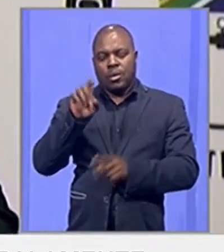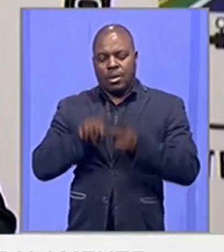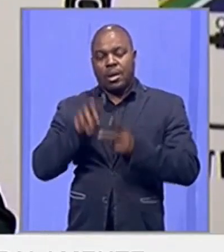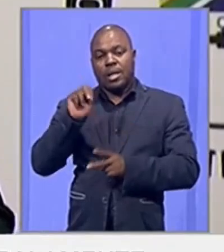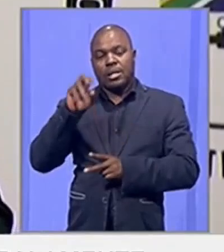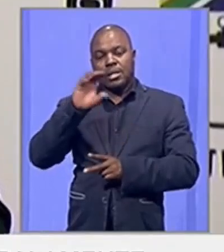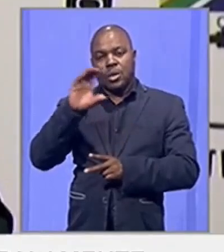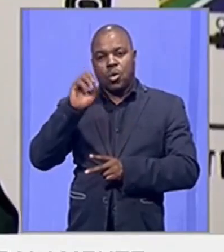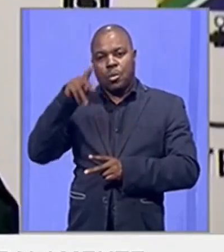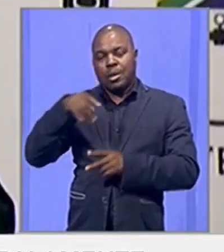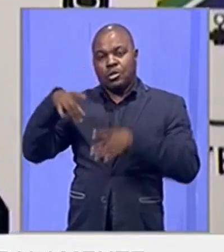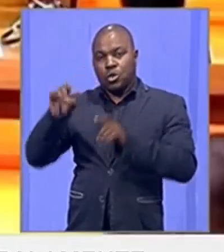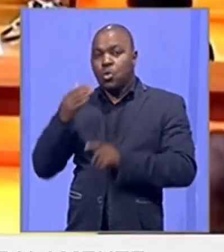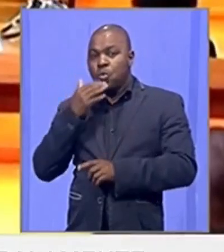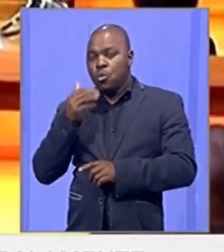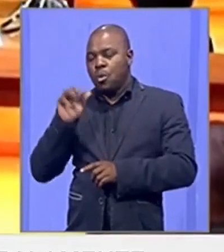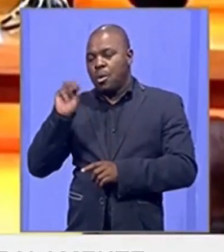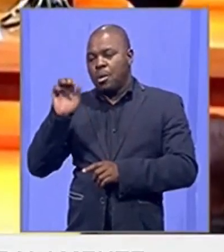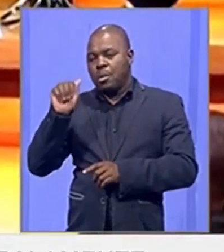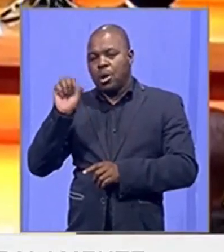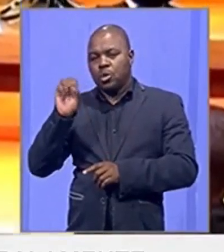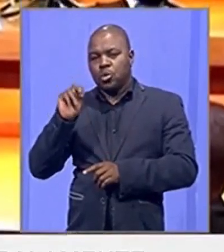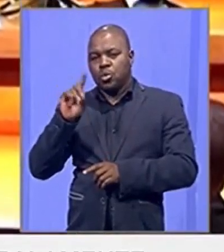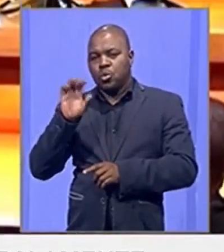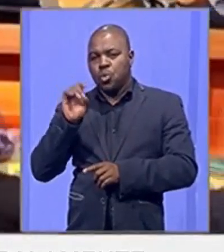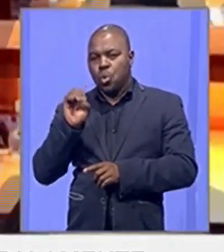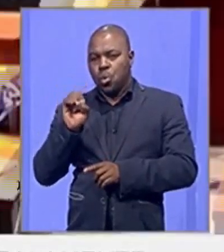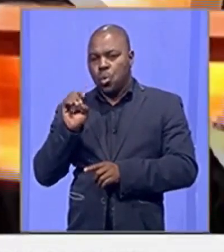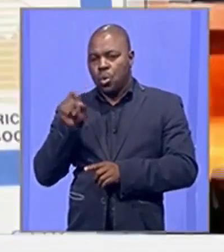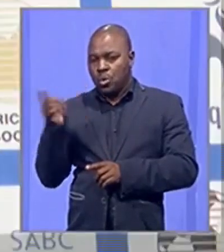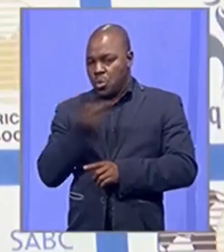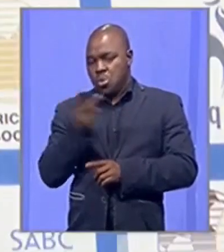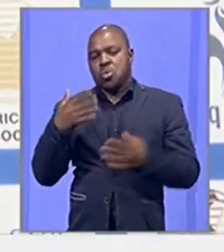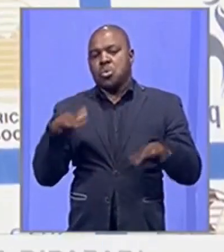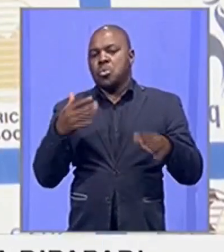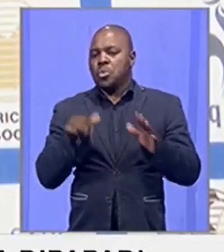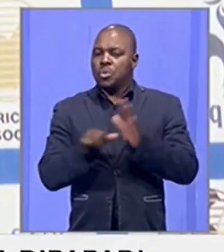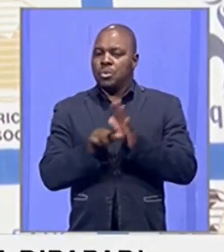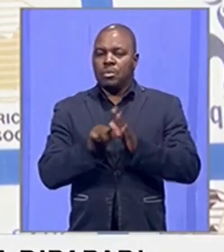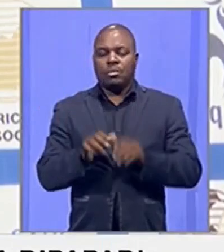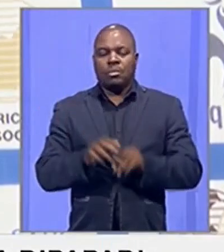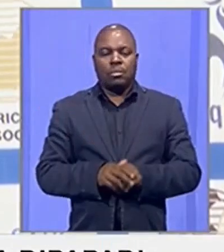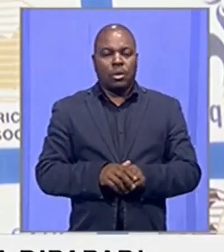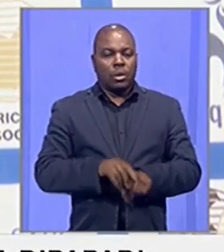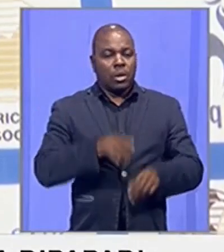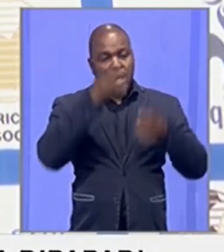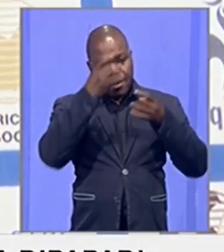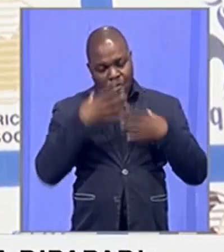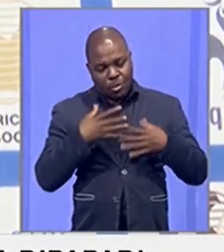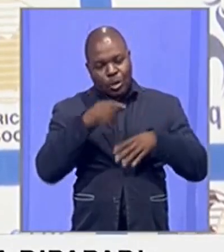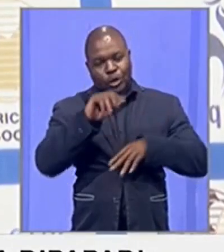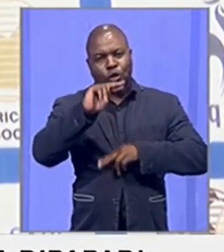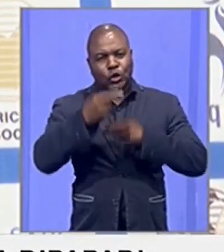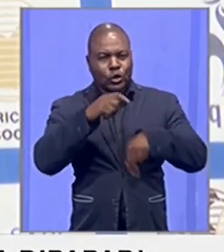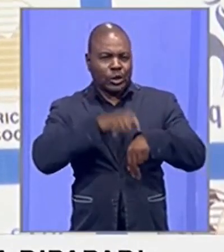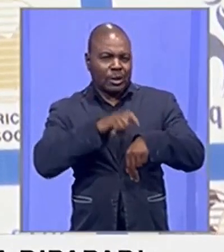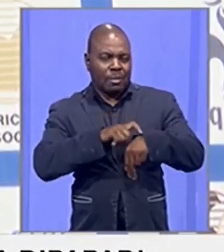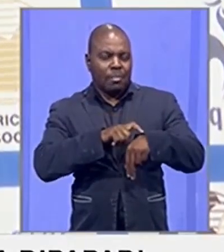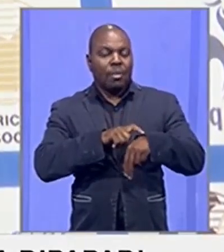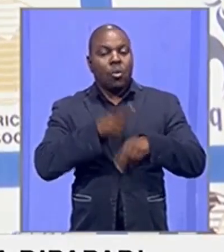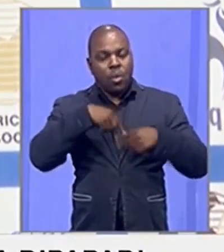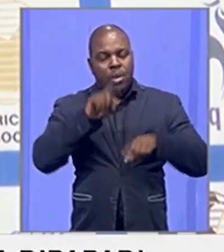NCOP Amos Masondo e beile ditholwana. It was such a short notice in terms of that we're playing Botswana.